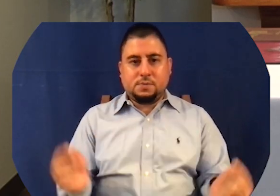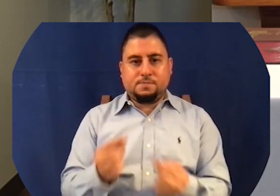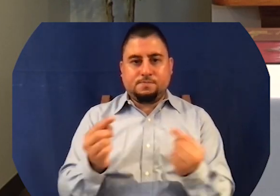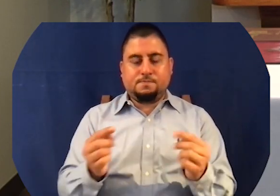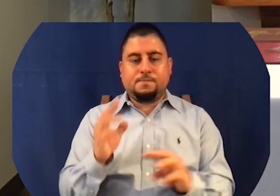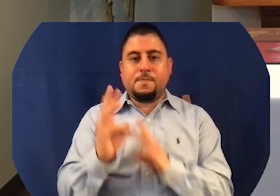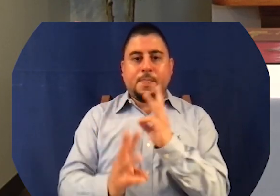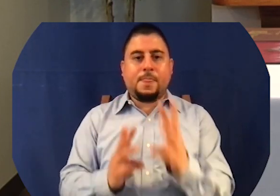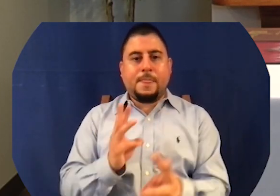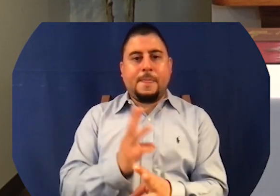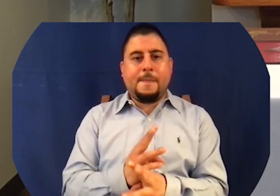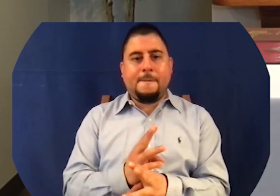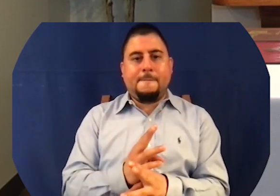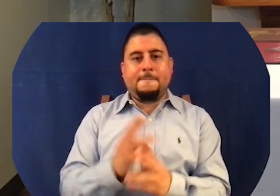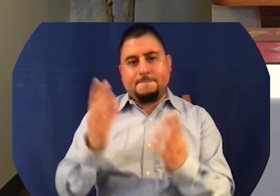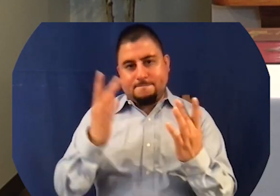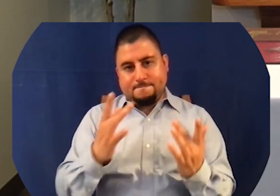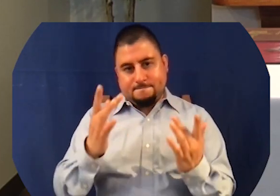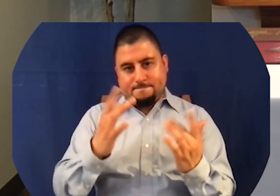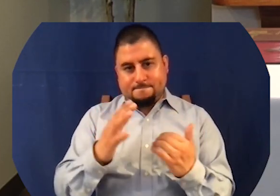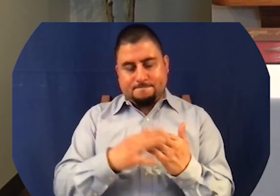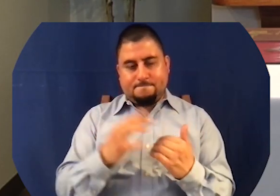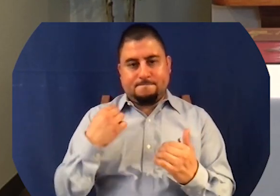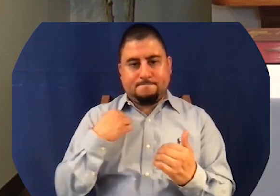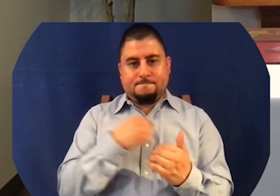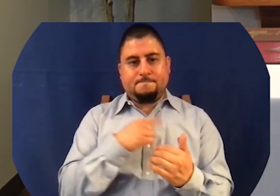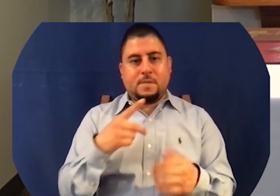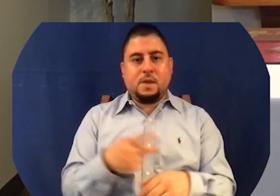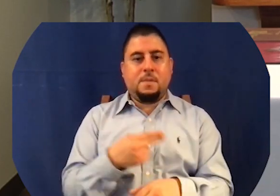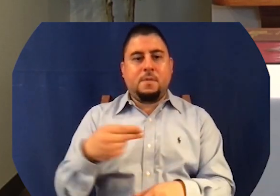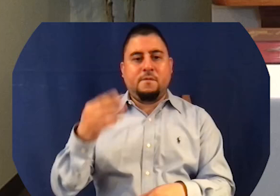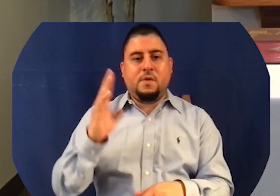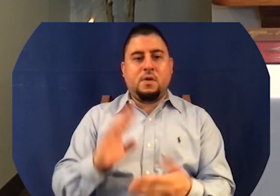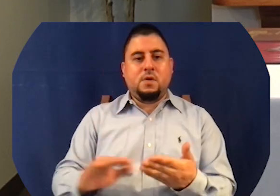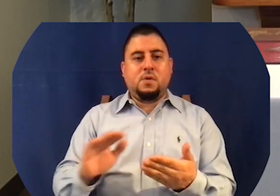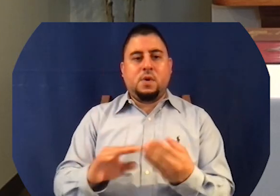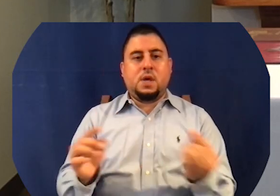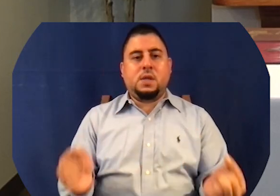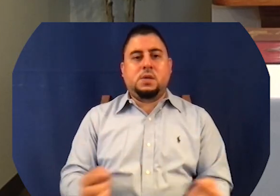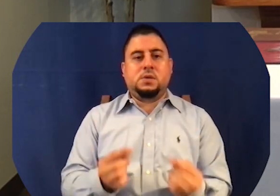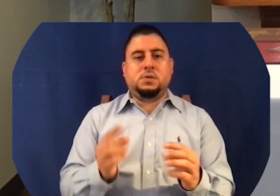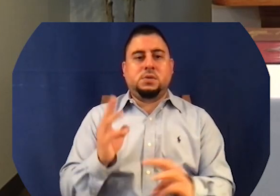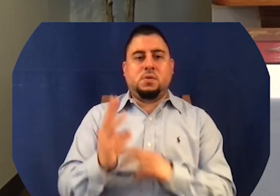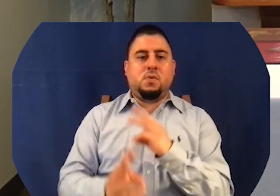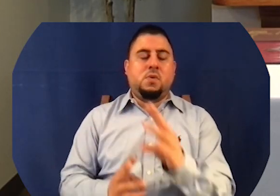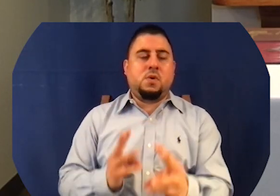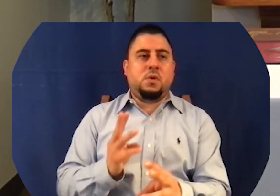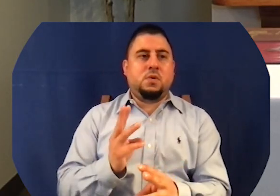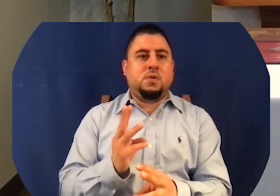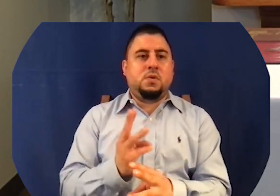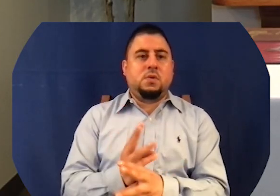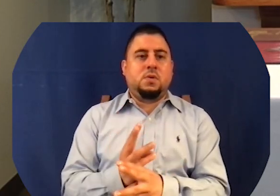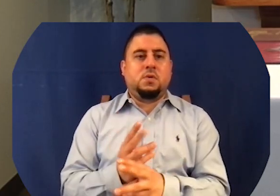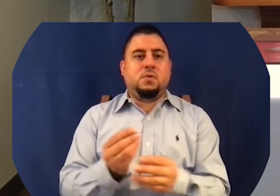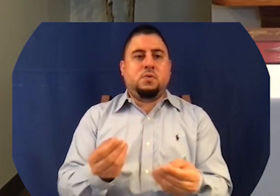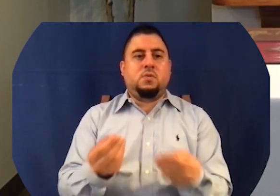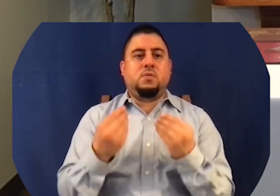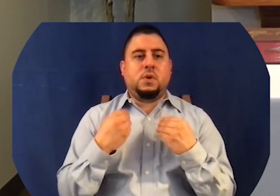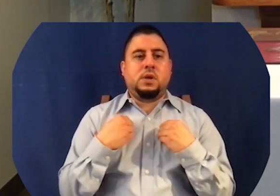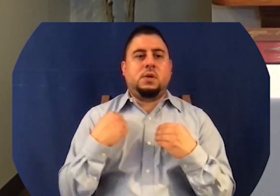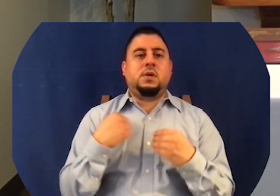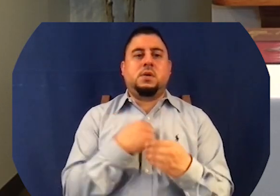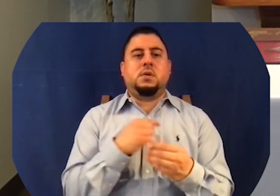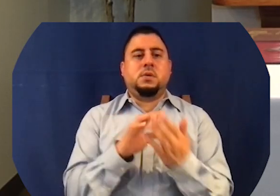the sins of the world, have mercy on us. Lamb of God, you take away the sins of the world, grant